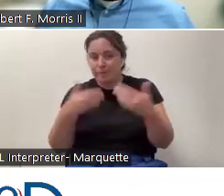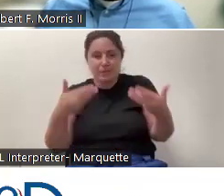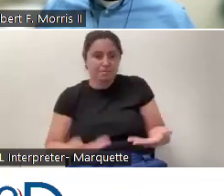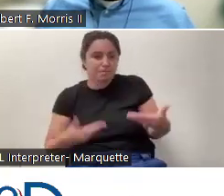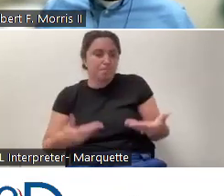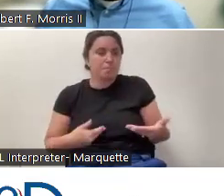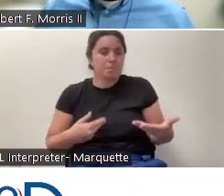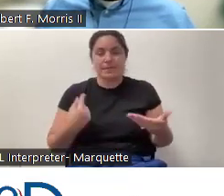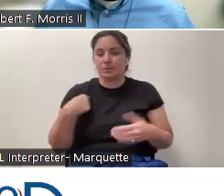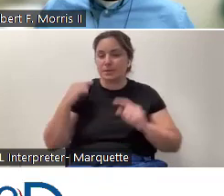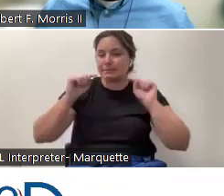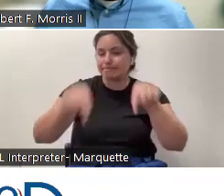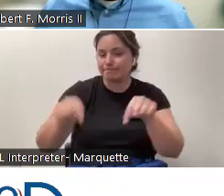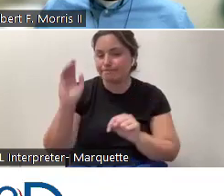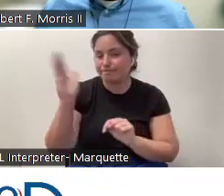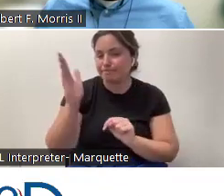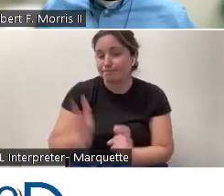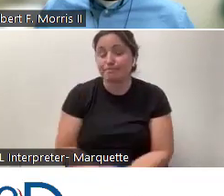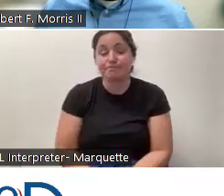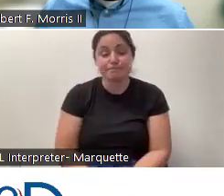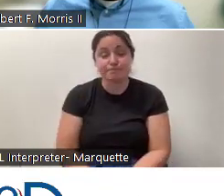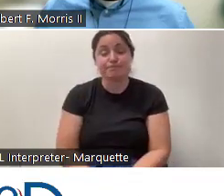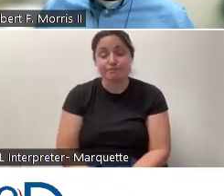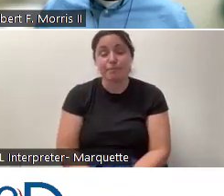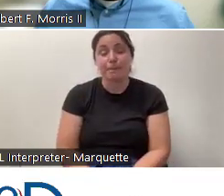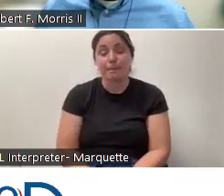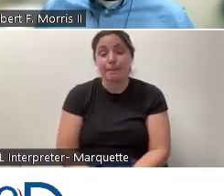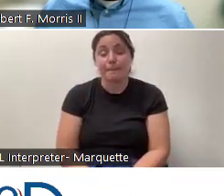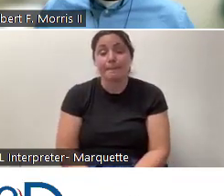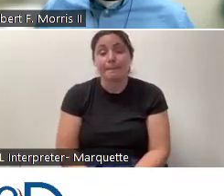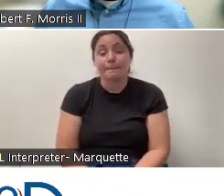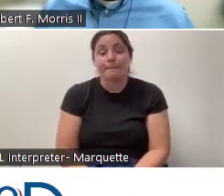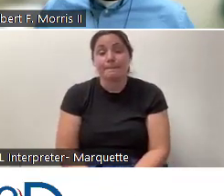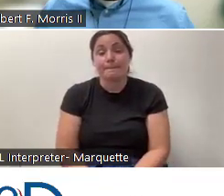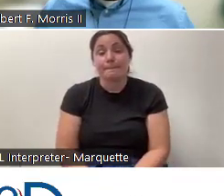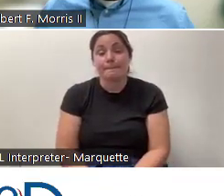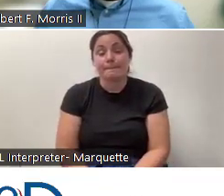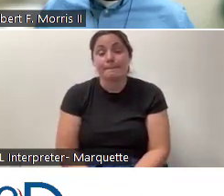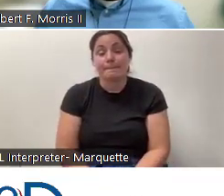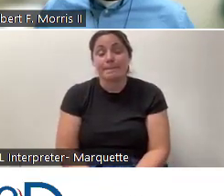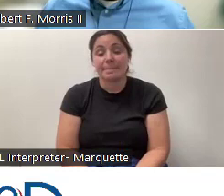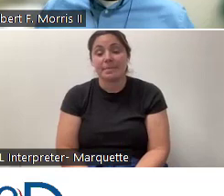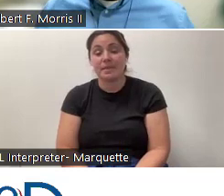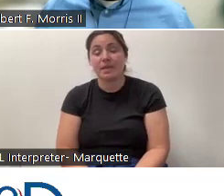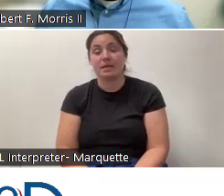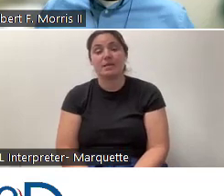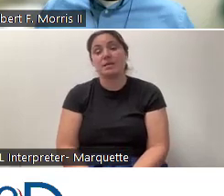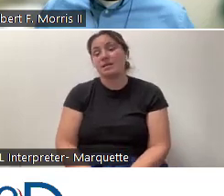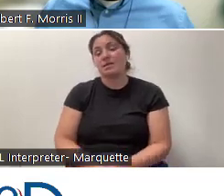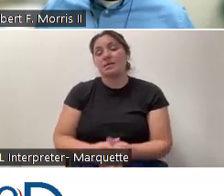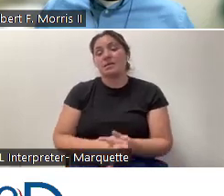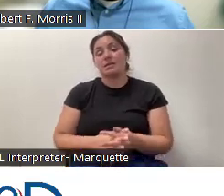to access our services. And we, because of the diverse nature